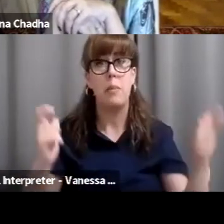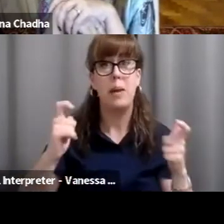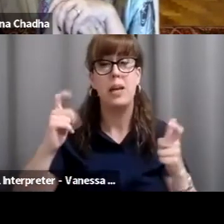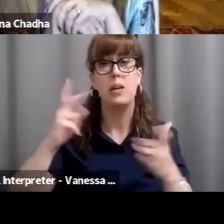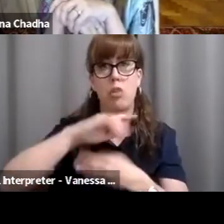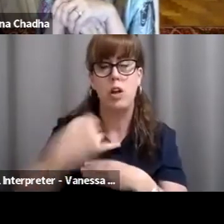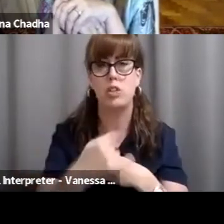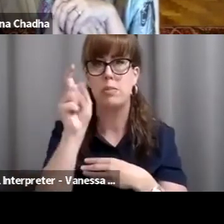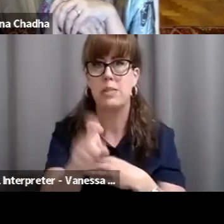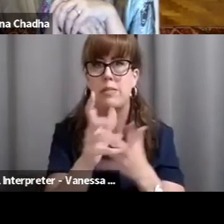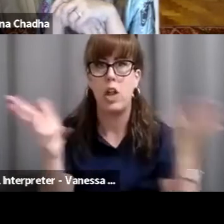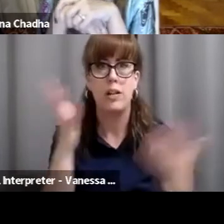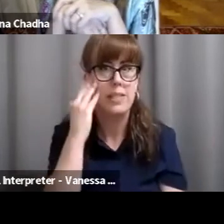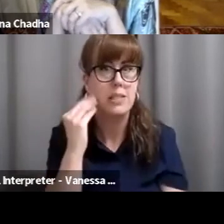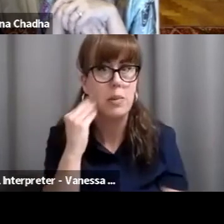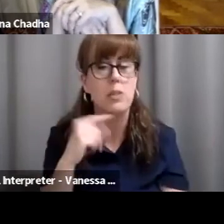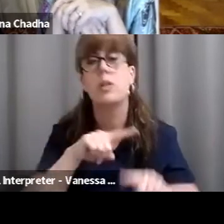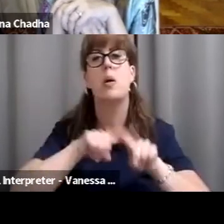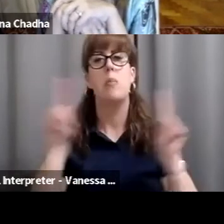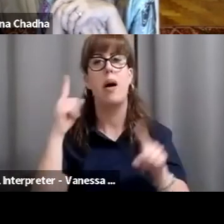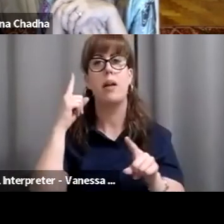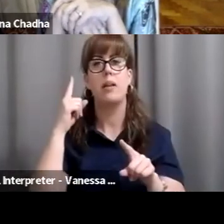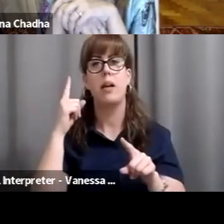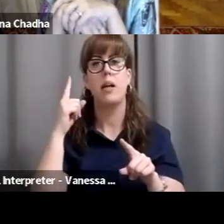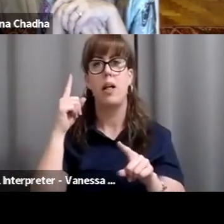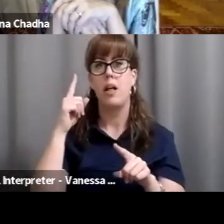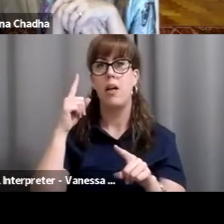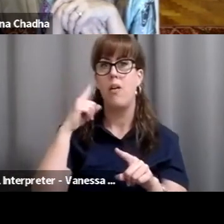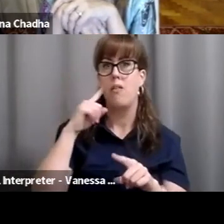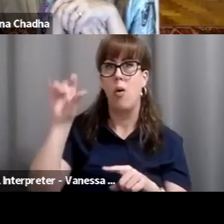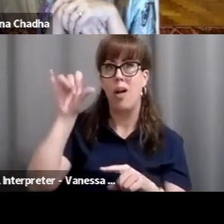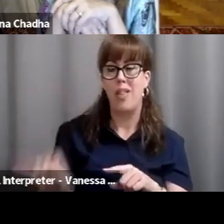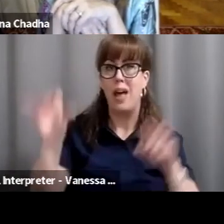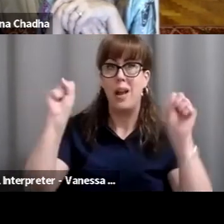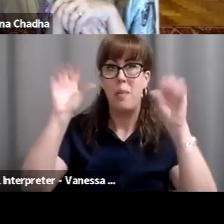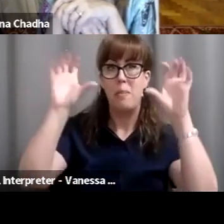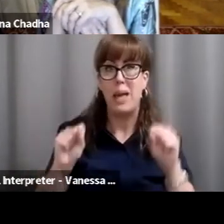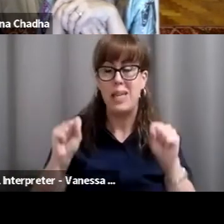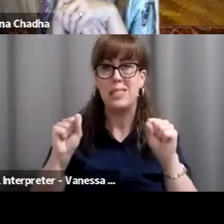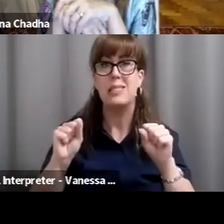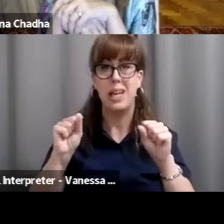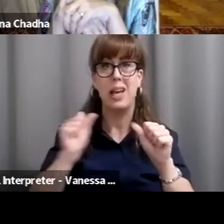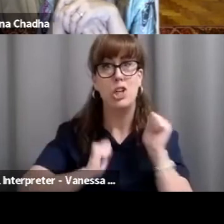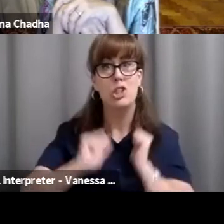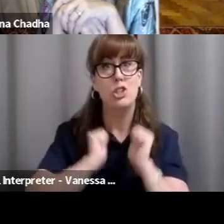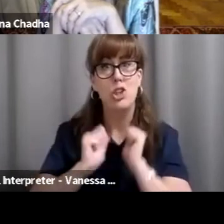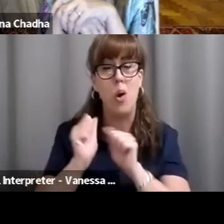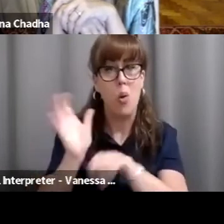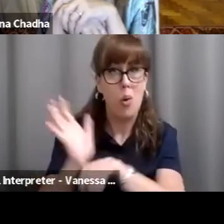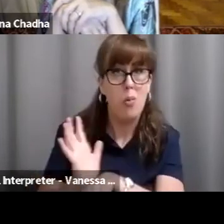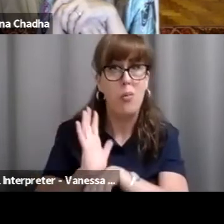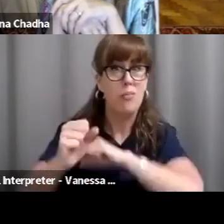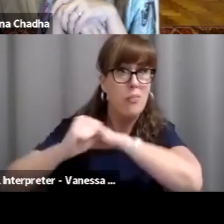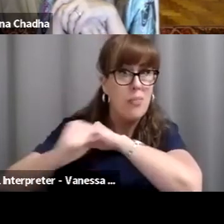up. But in order to create that amazing showreel, you need to have had those opportunities